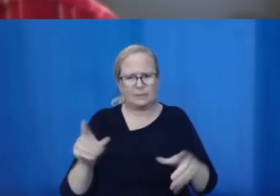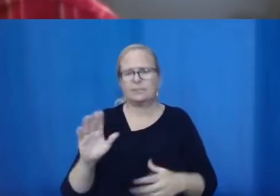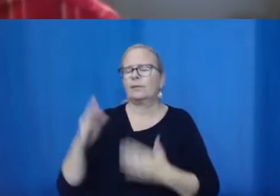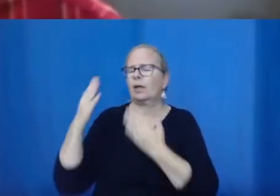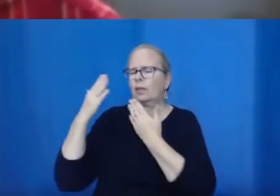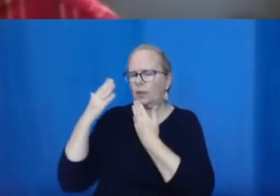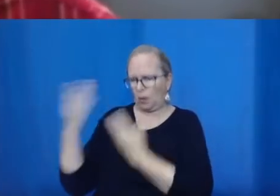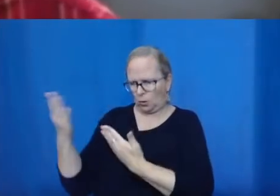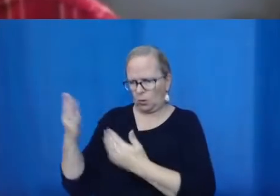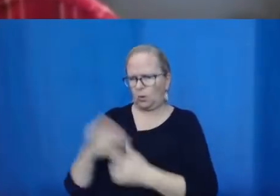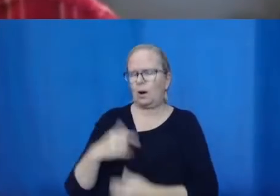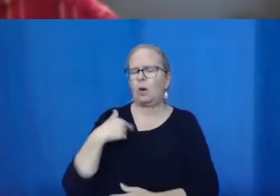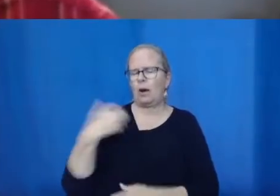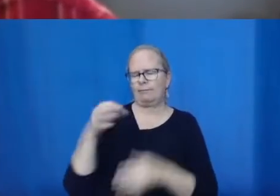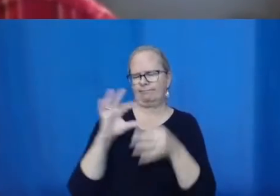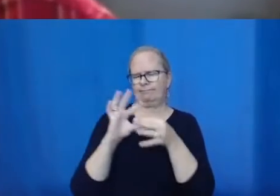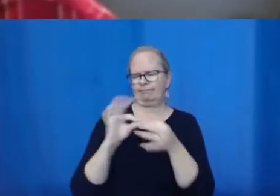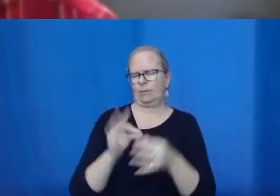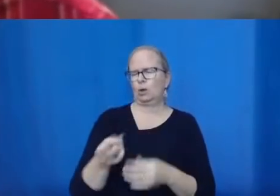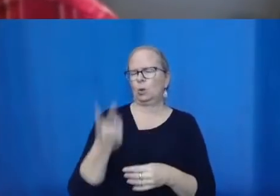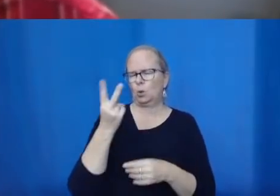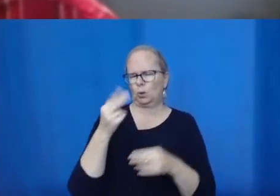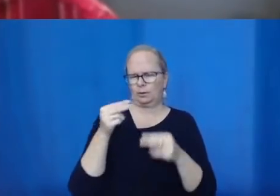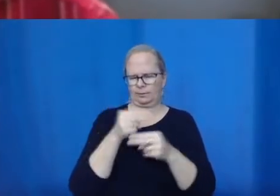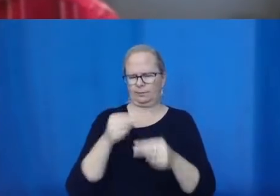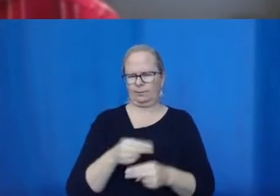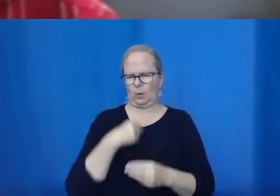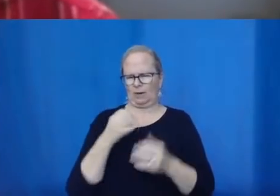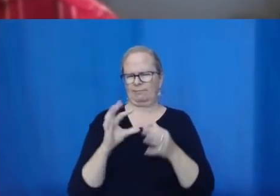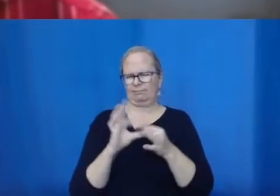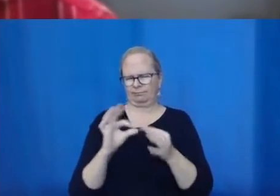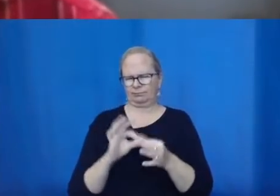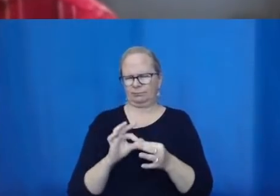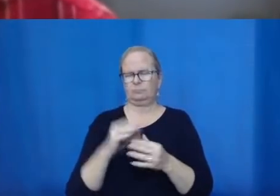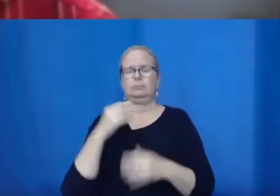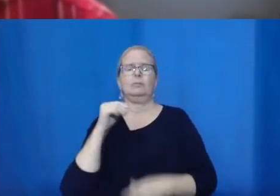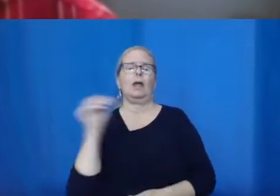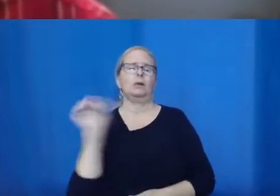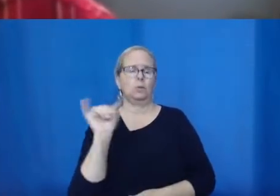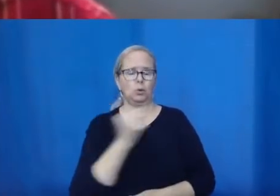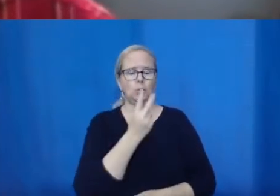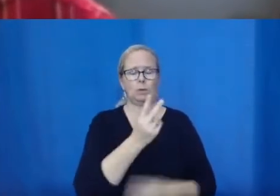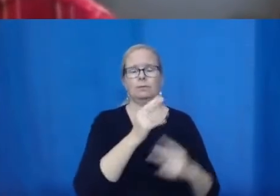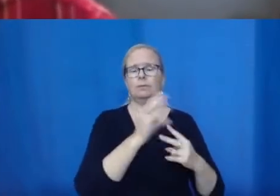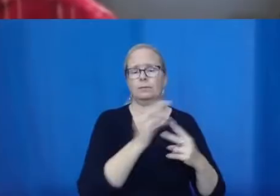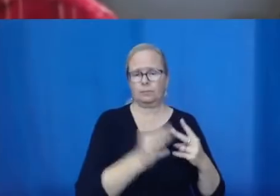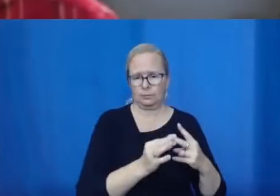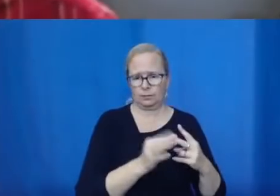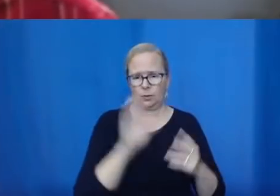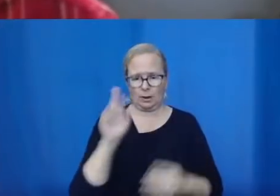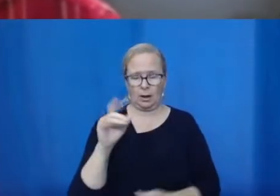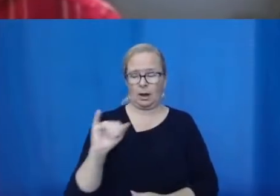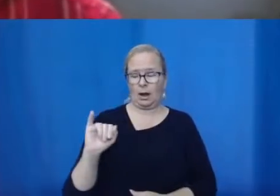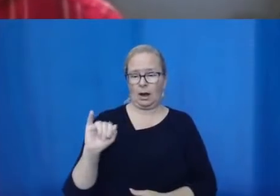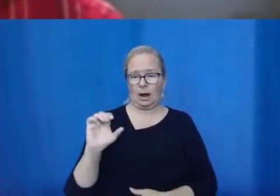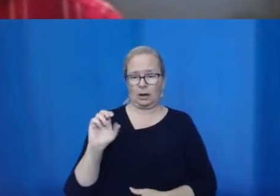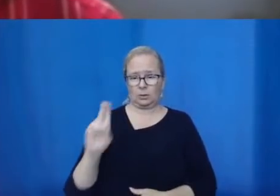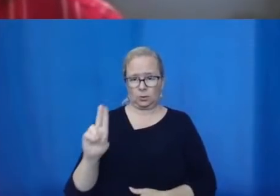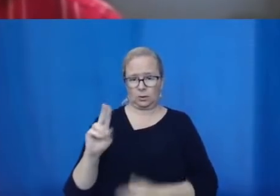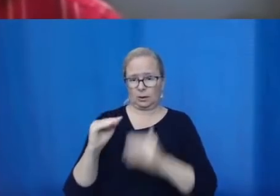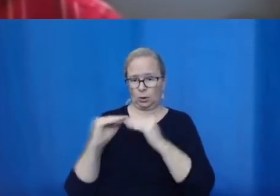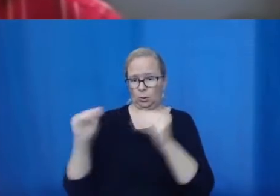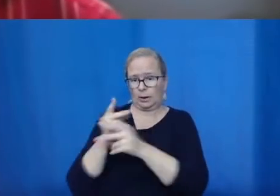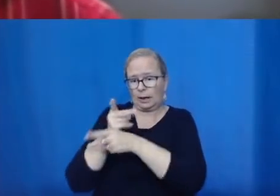care being provided in non-ICU wards in order to prevent squeezing that triage trigger.